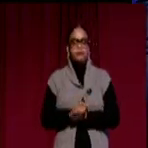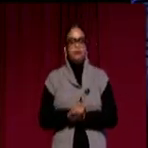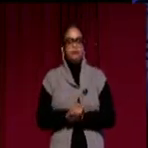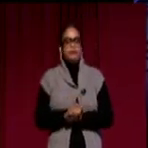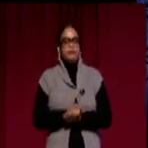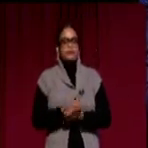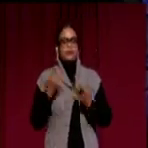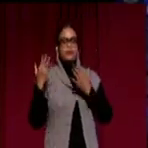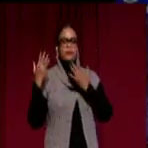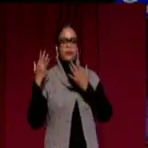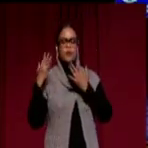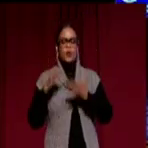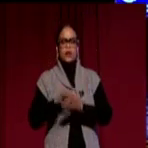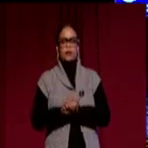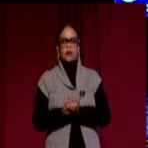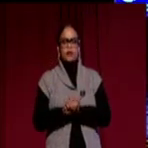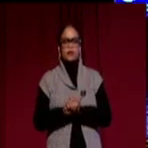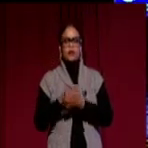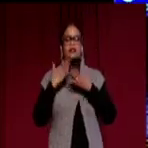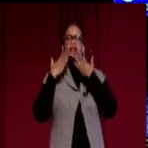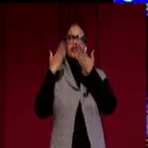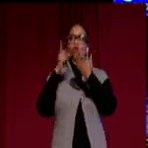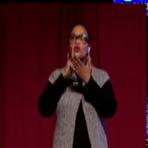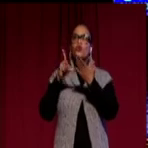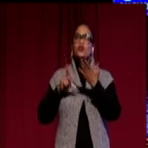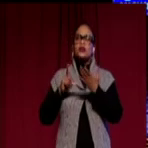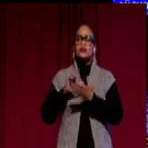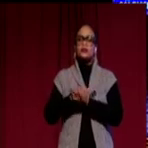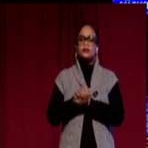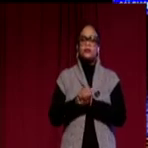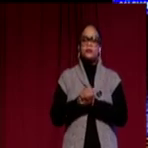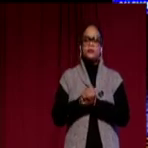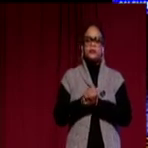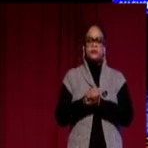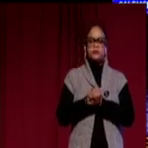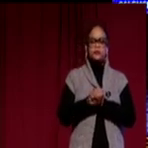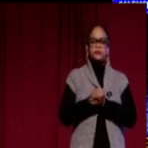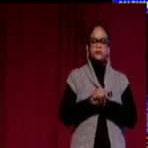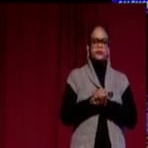God. Wait a minute. Thank you, Lord.